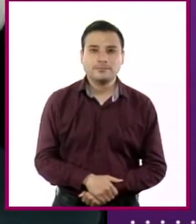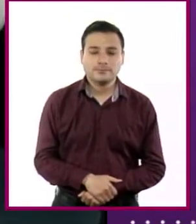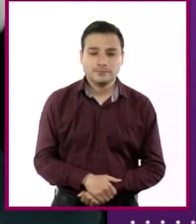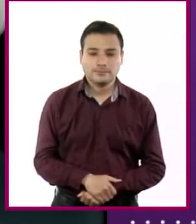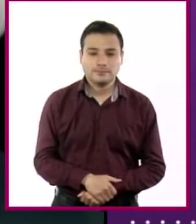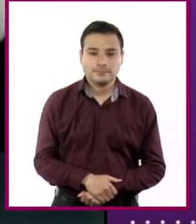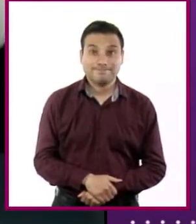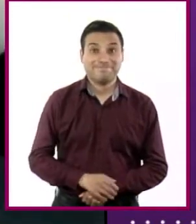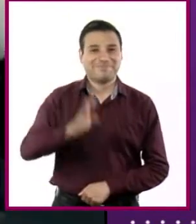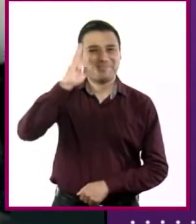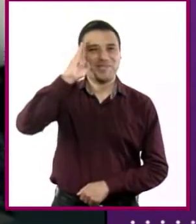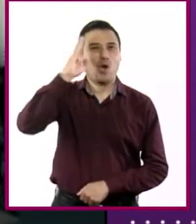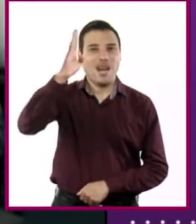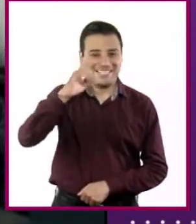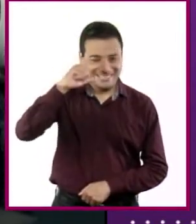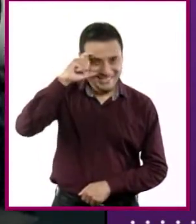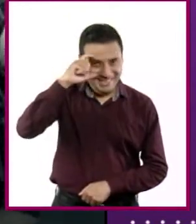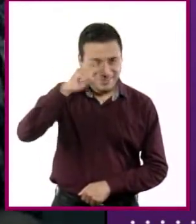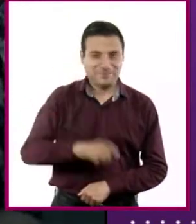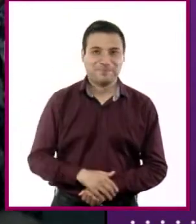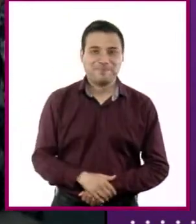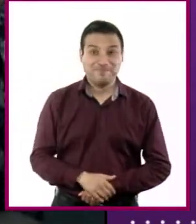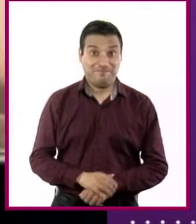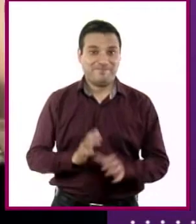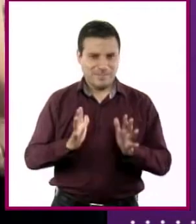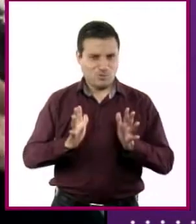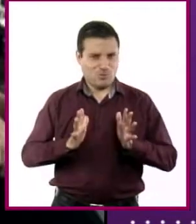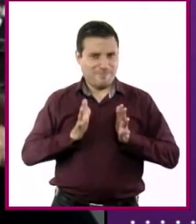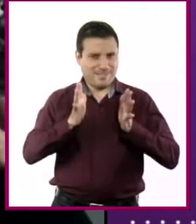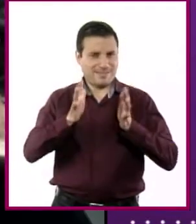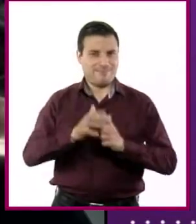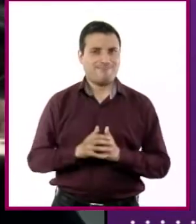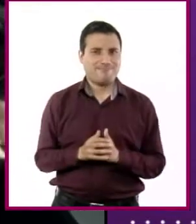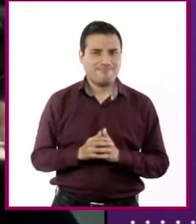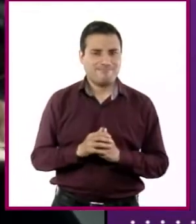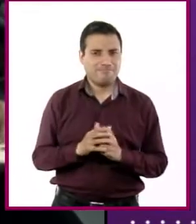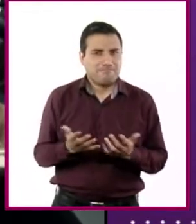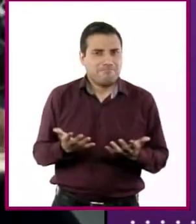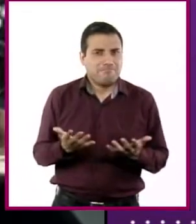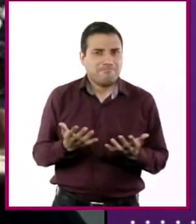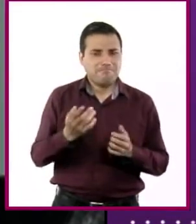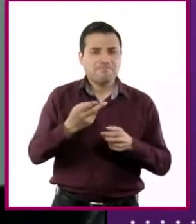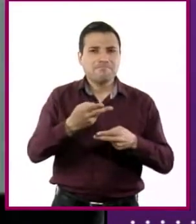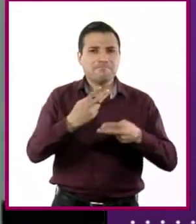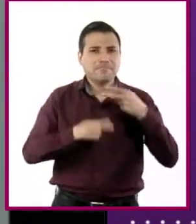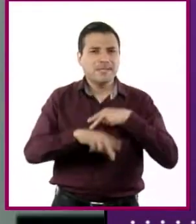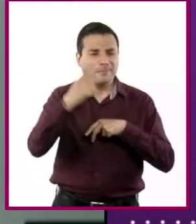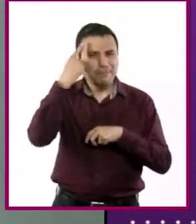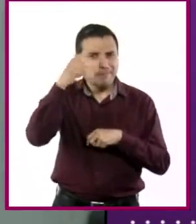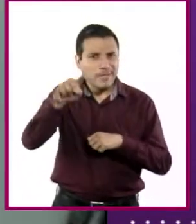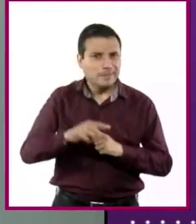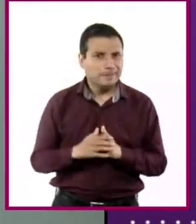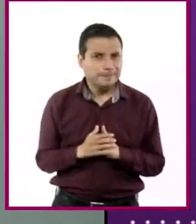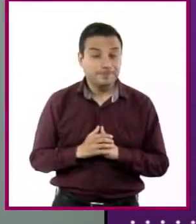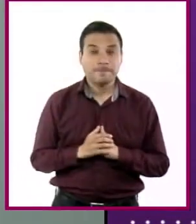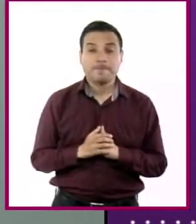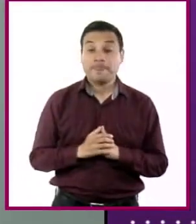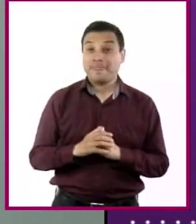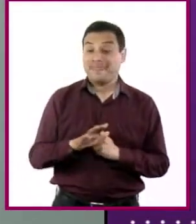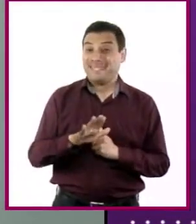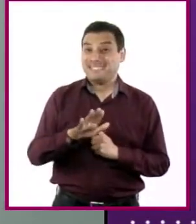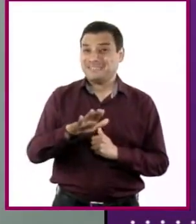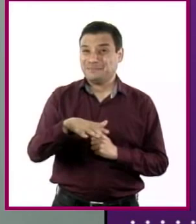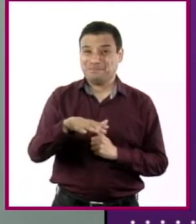Oh, hello, Sandy. Aww. What a surprise. How can I help you? You look troubled. Oh, Miss